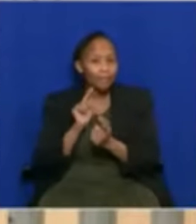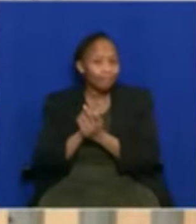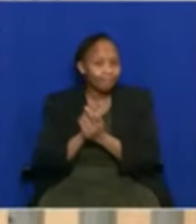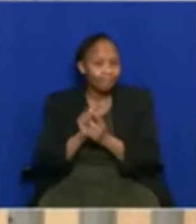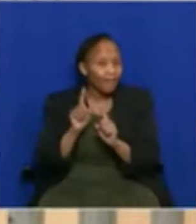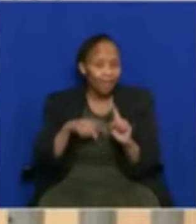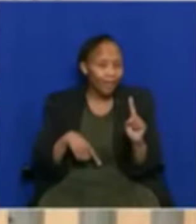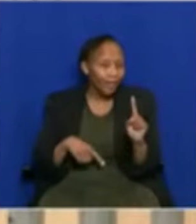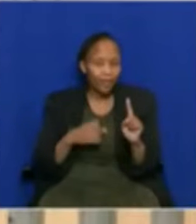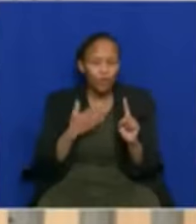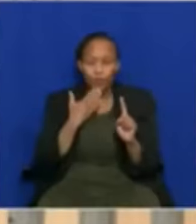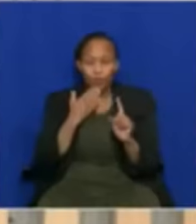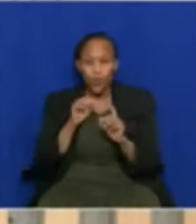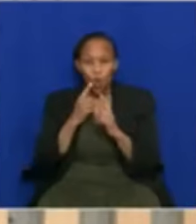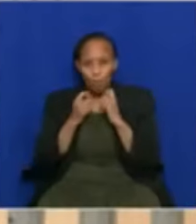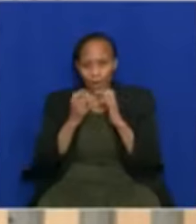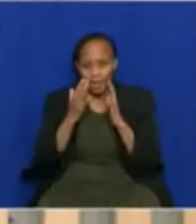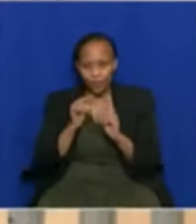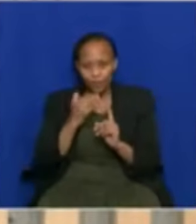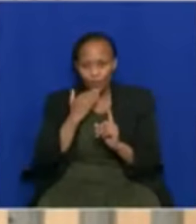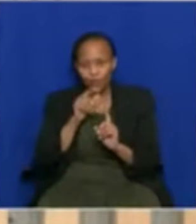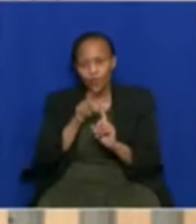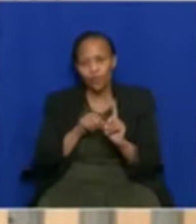Adams. And